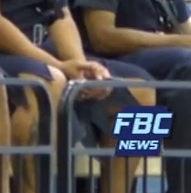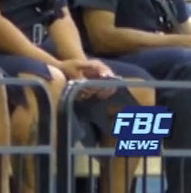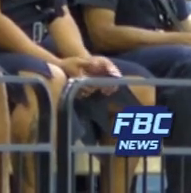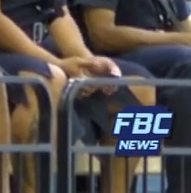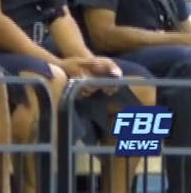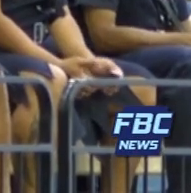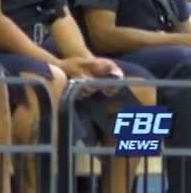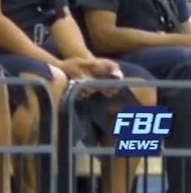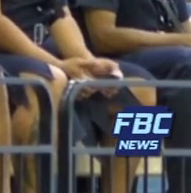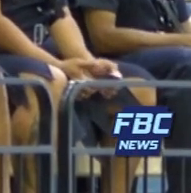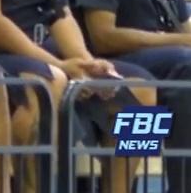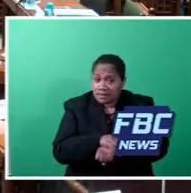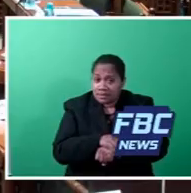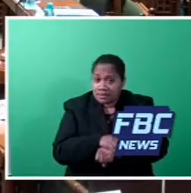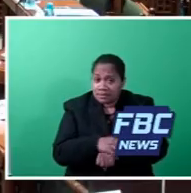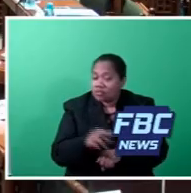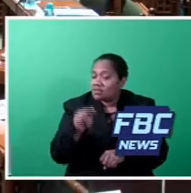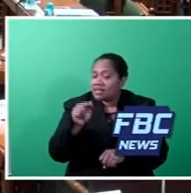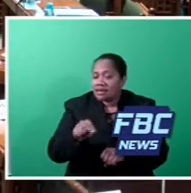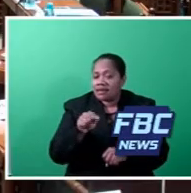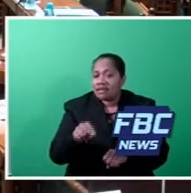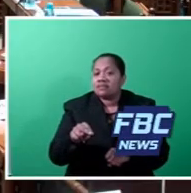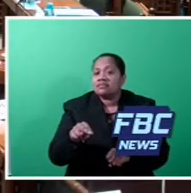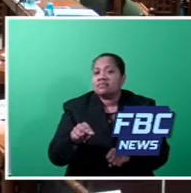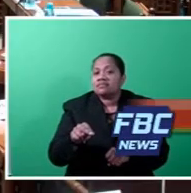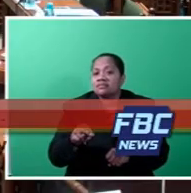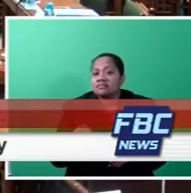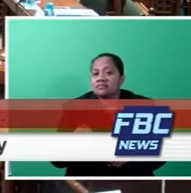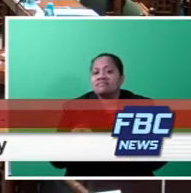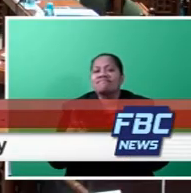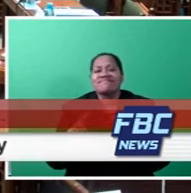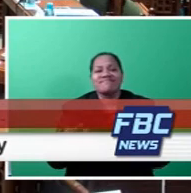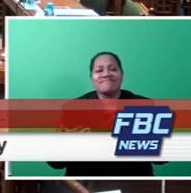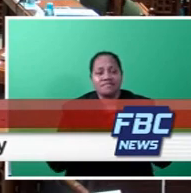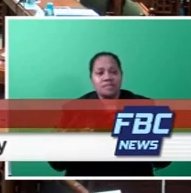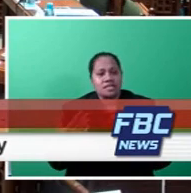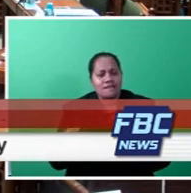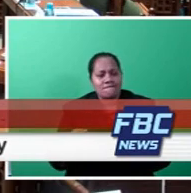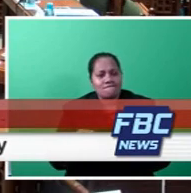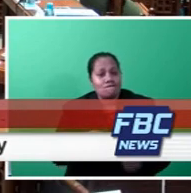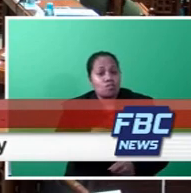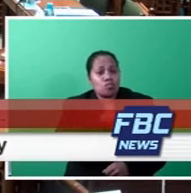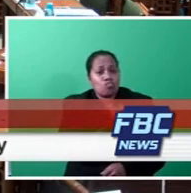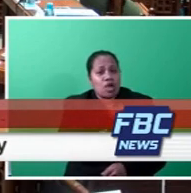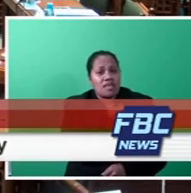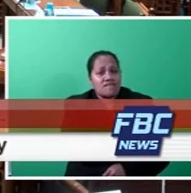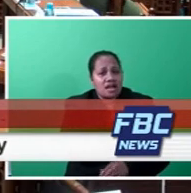Force, they need to have qualified psychologists